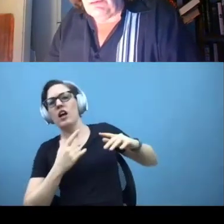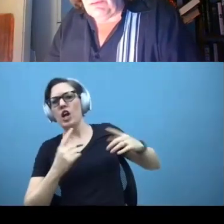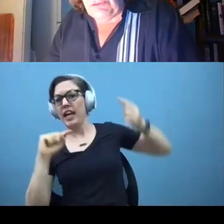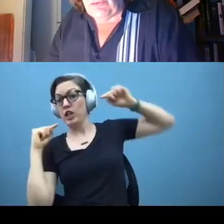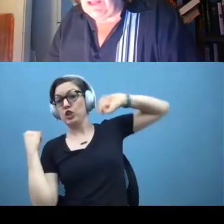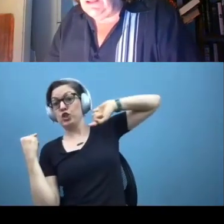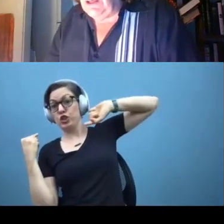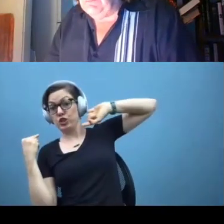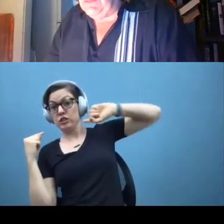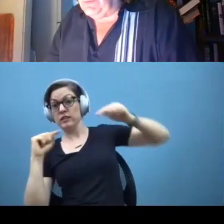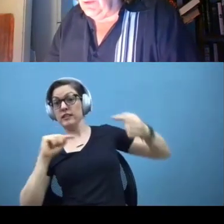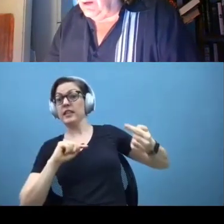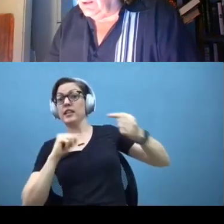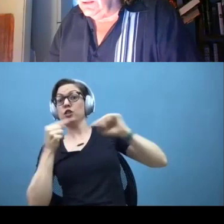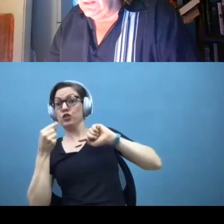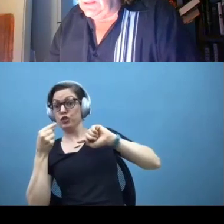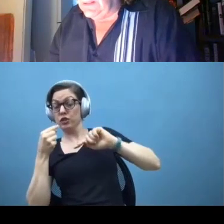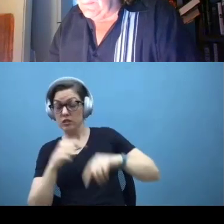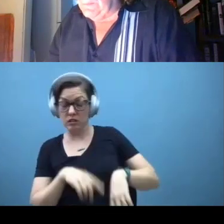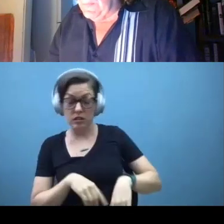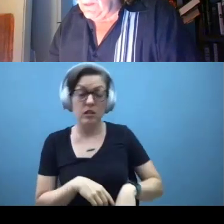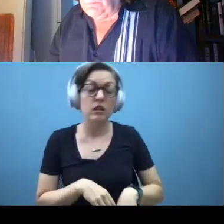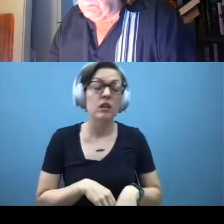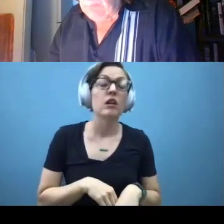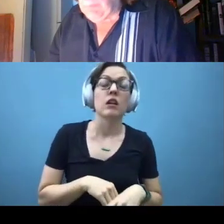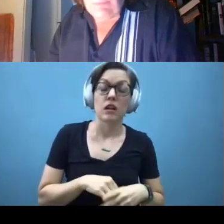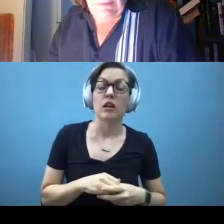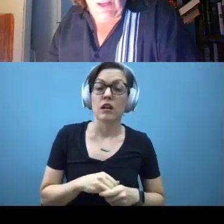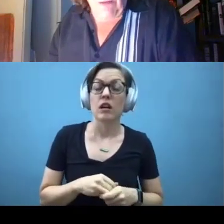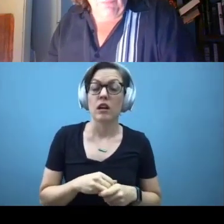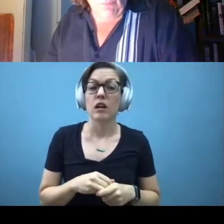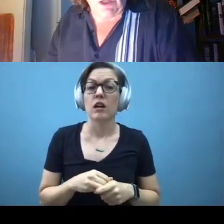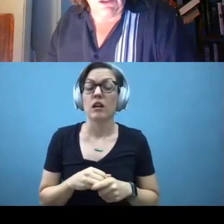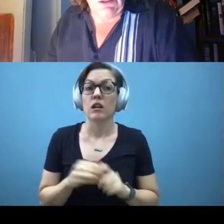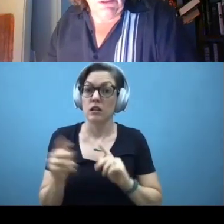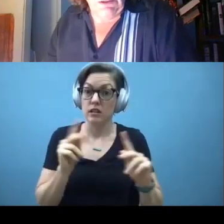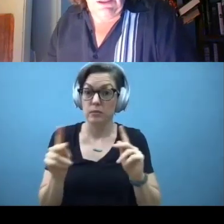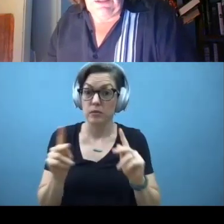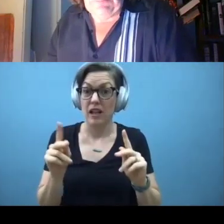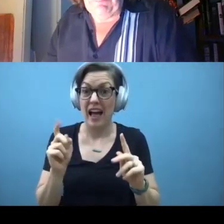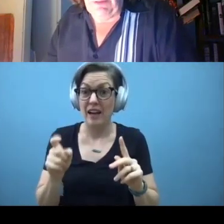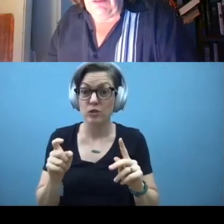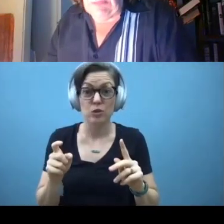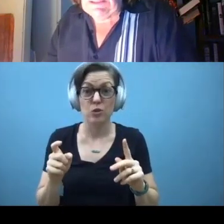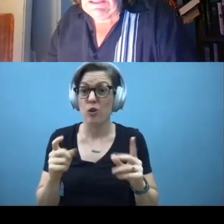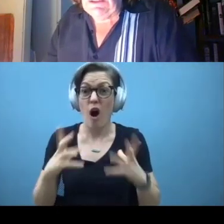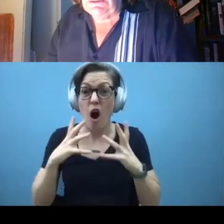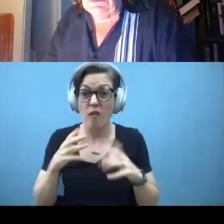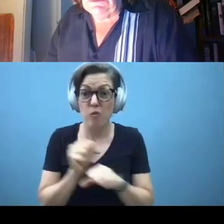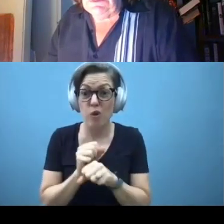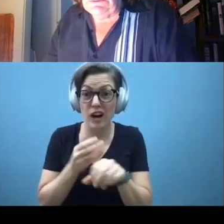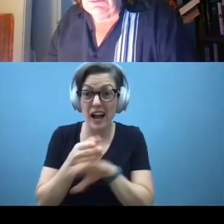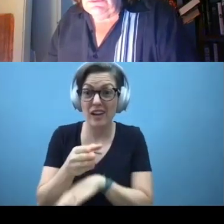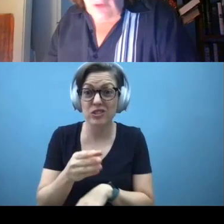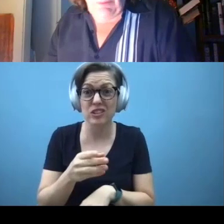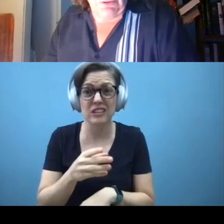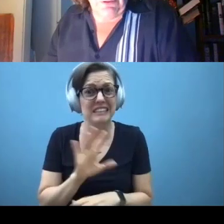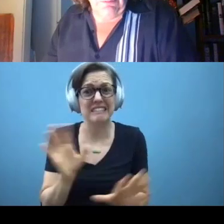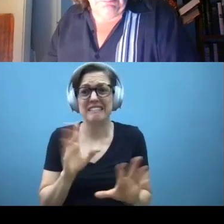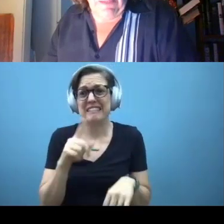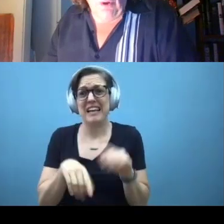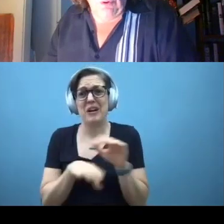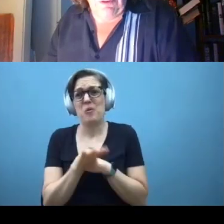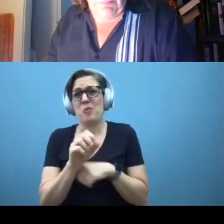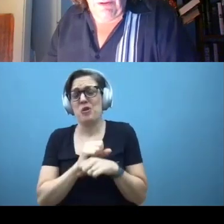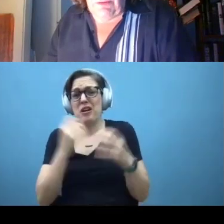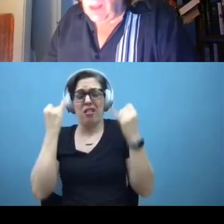enact a restraint. People are, people have to take off from work. People are really troubled